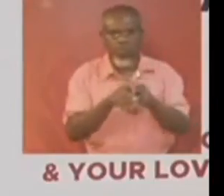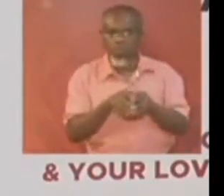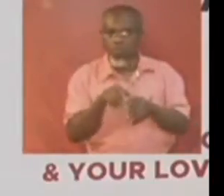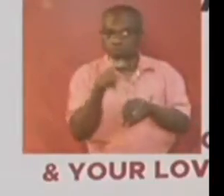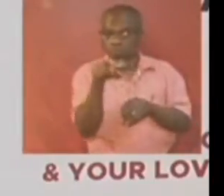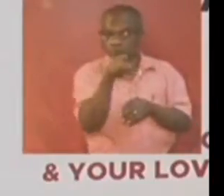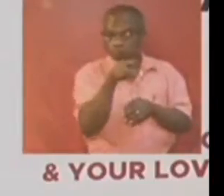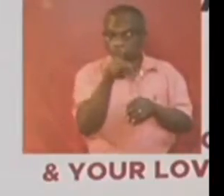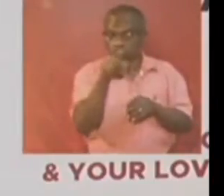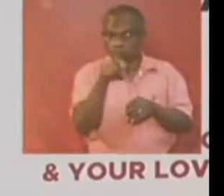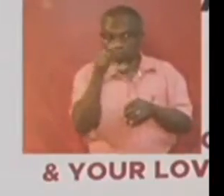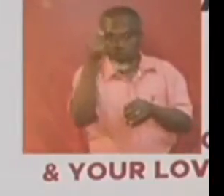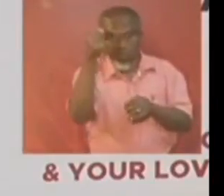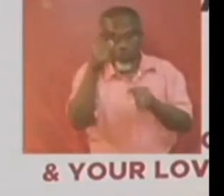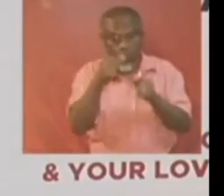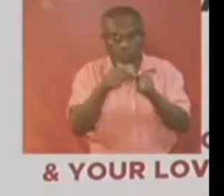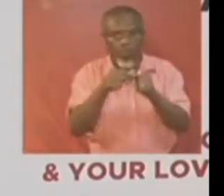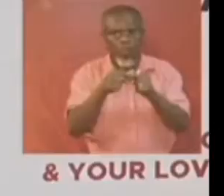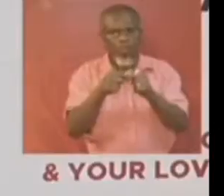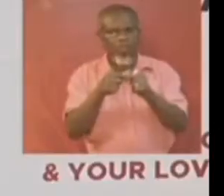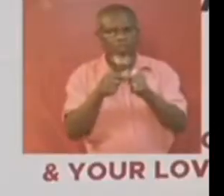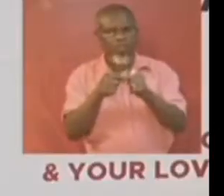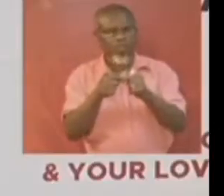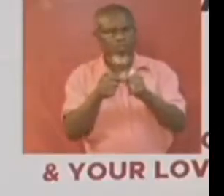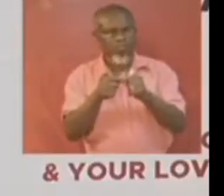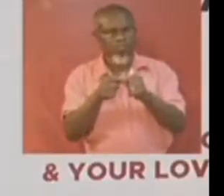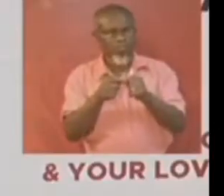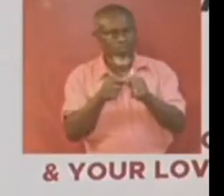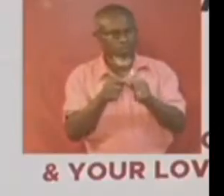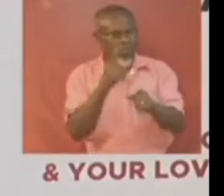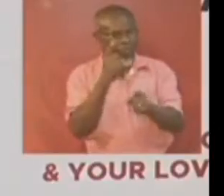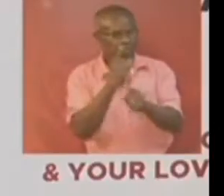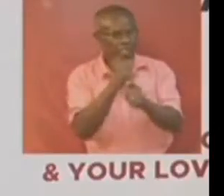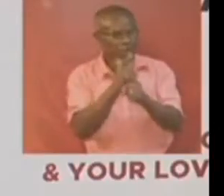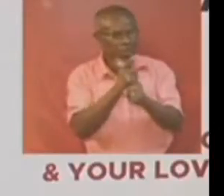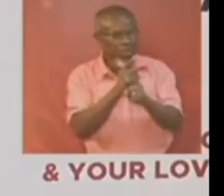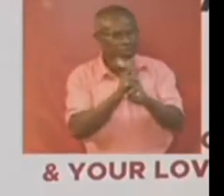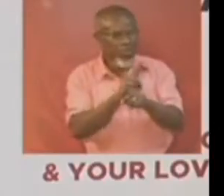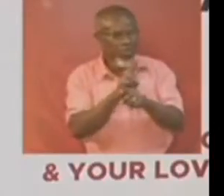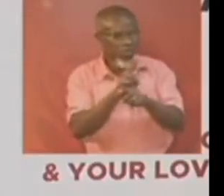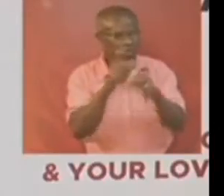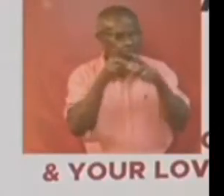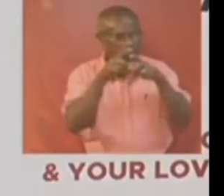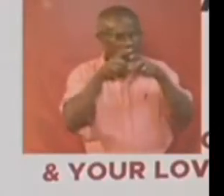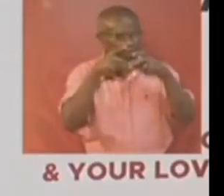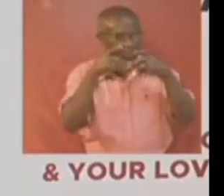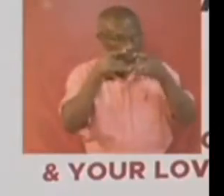of the population about the appropriate wearing of masks in